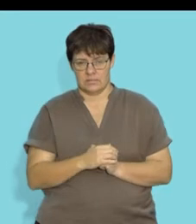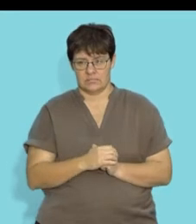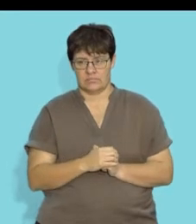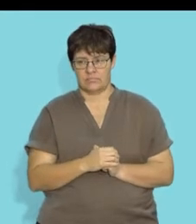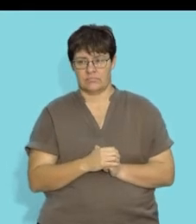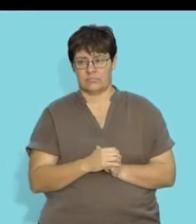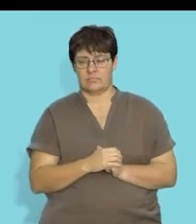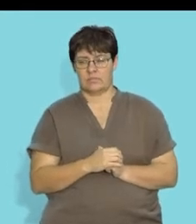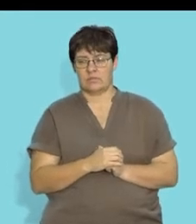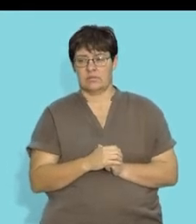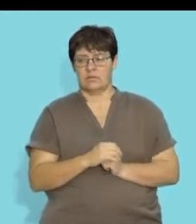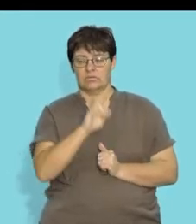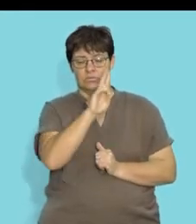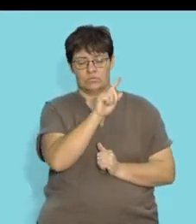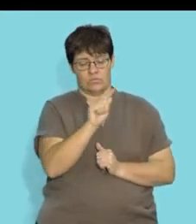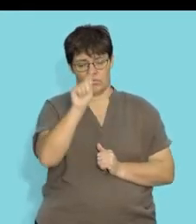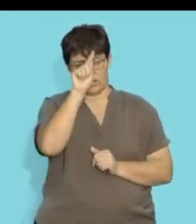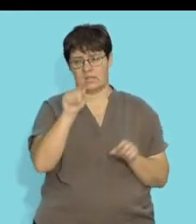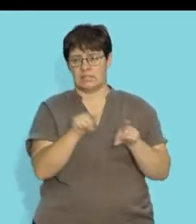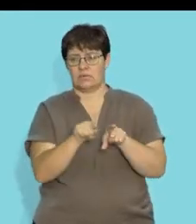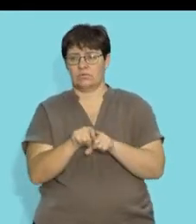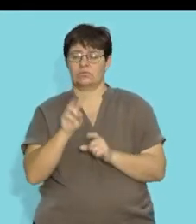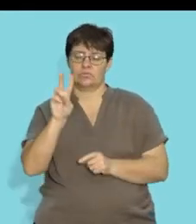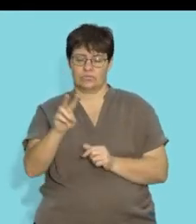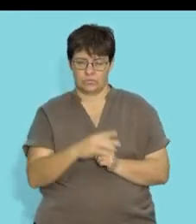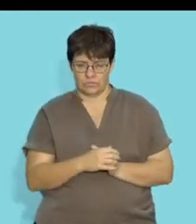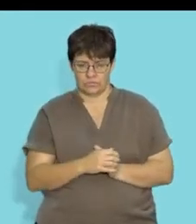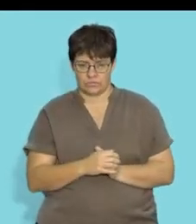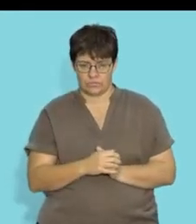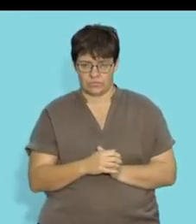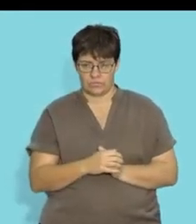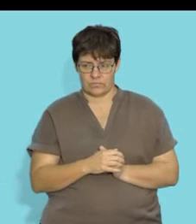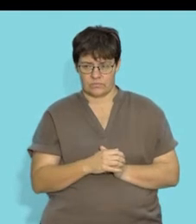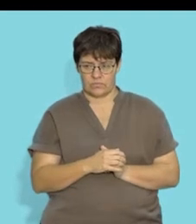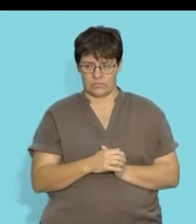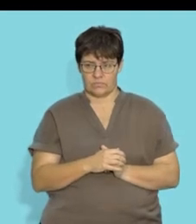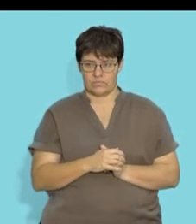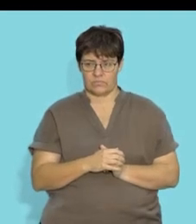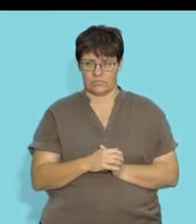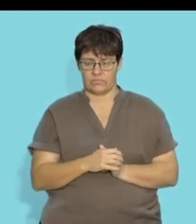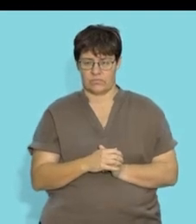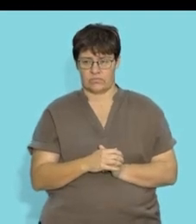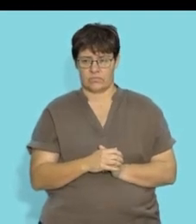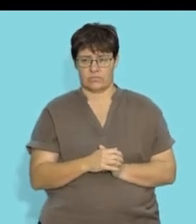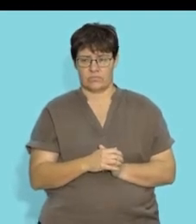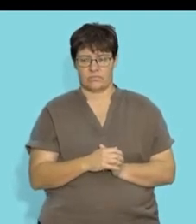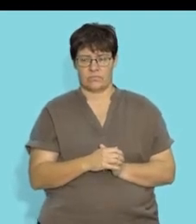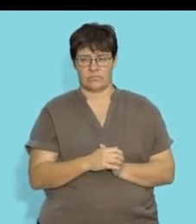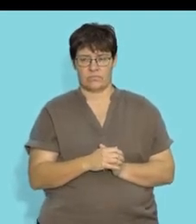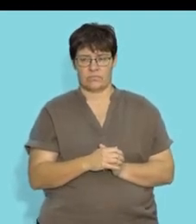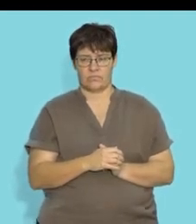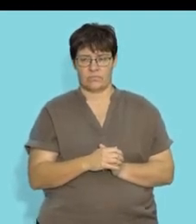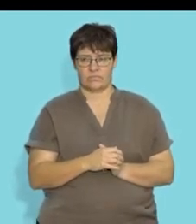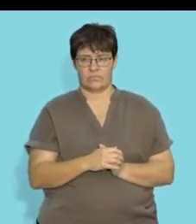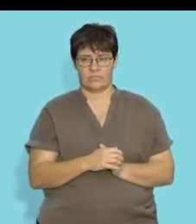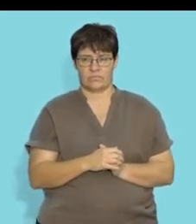to 1. Then when my x is 1, it will be 2 to the exponent of 1 is equals to just 2.